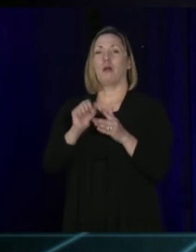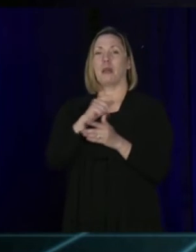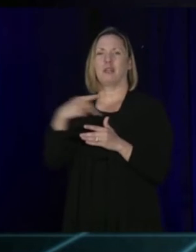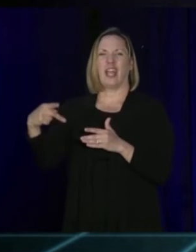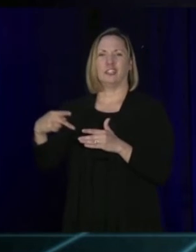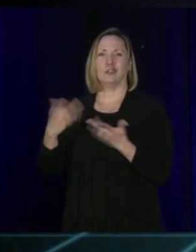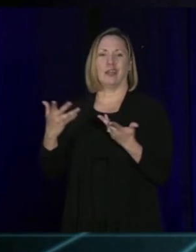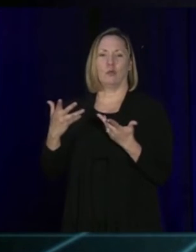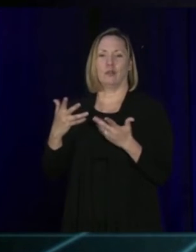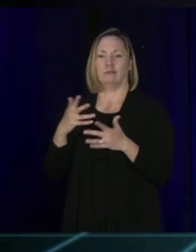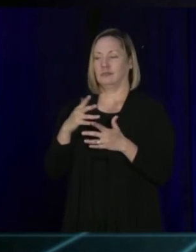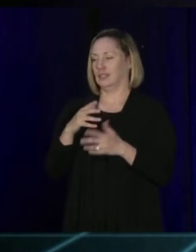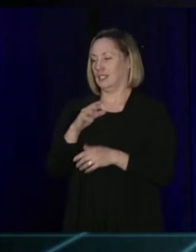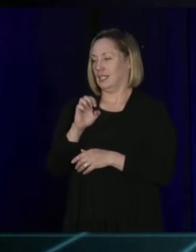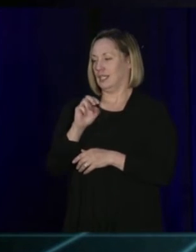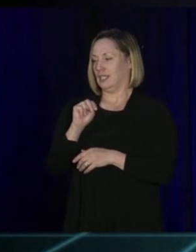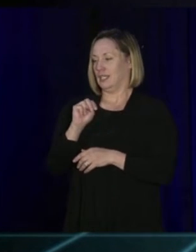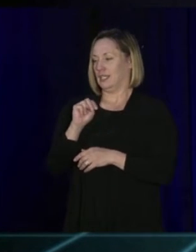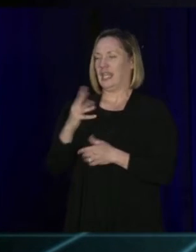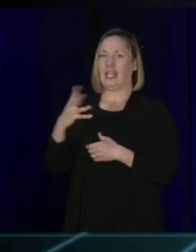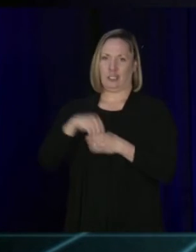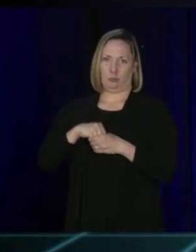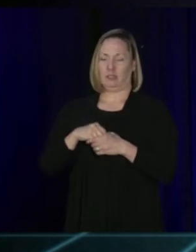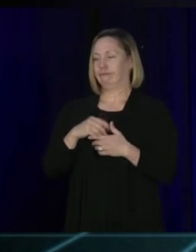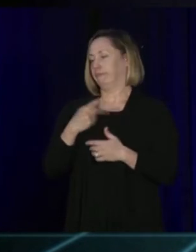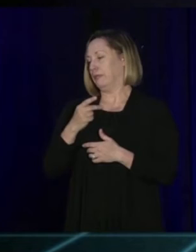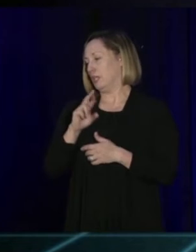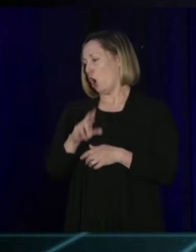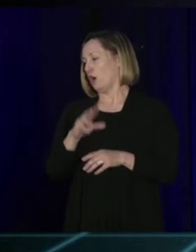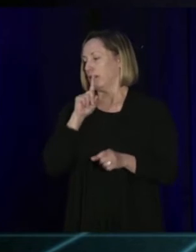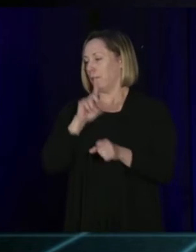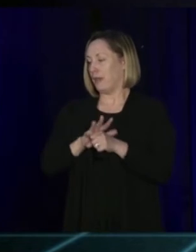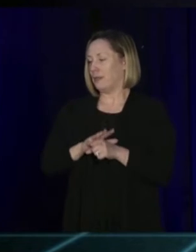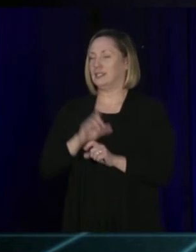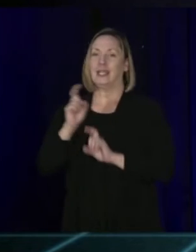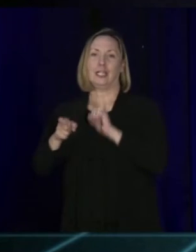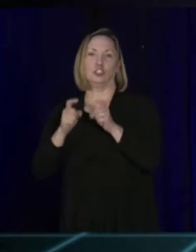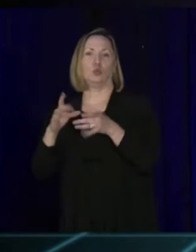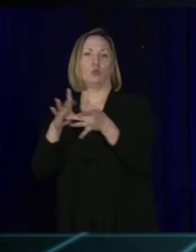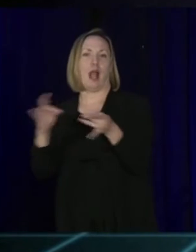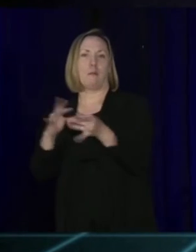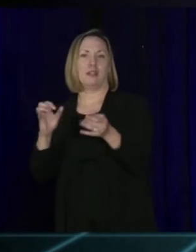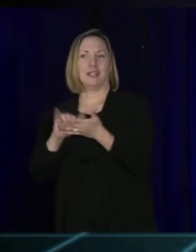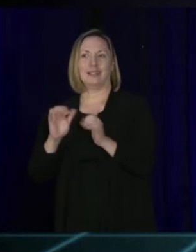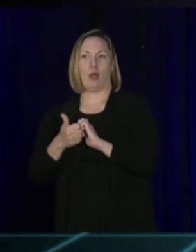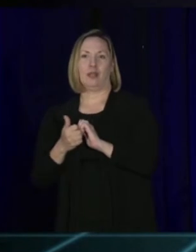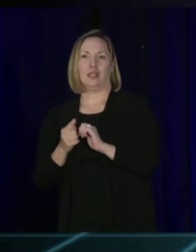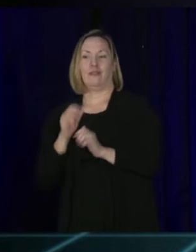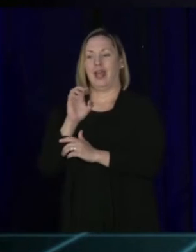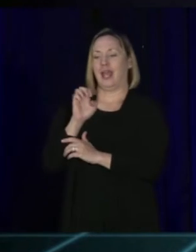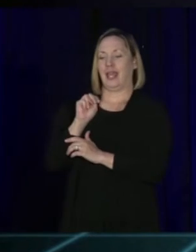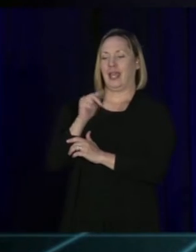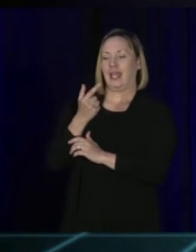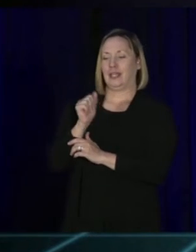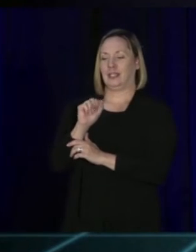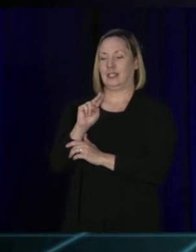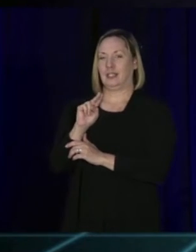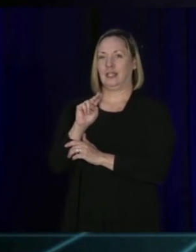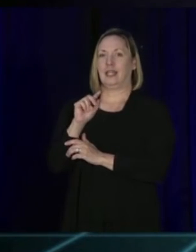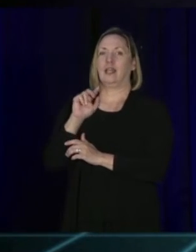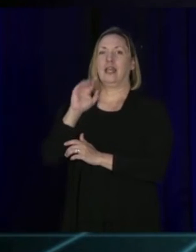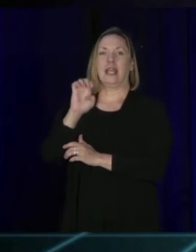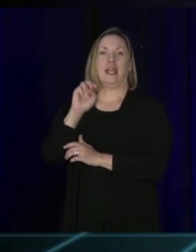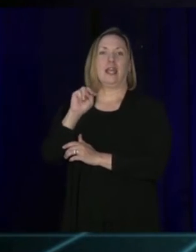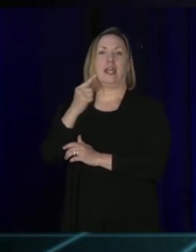PR commits plus issue comments. That's how we sort of identify engagement. I don't think stars should really be part